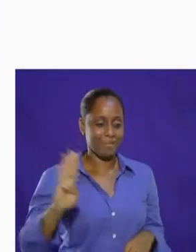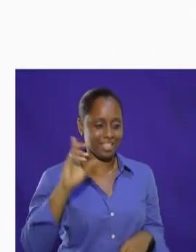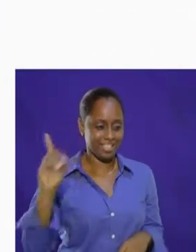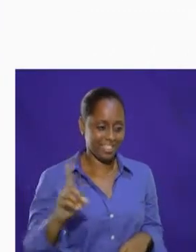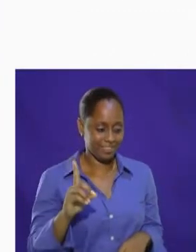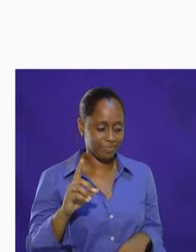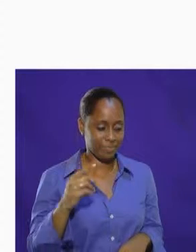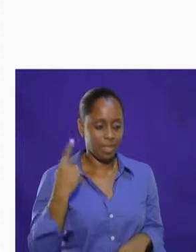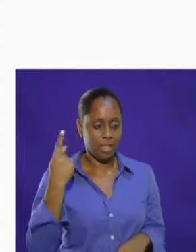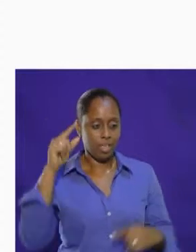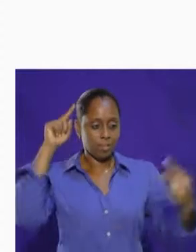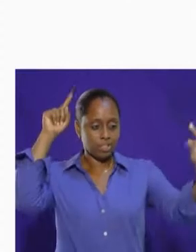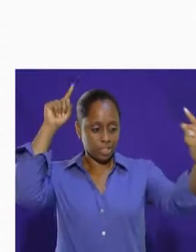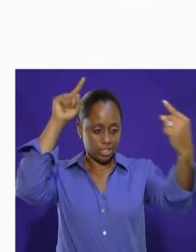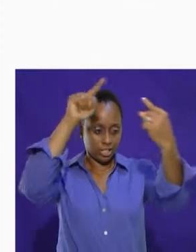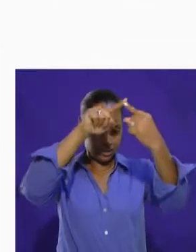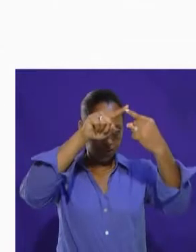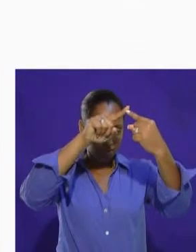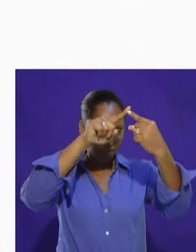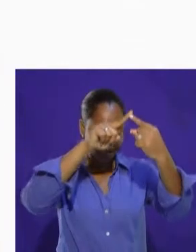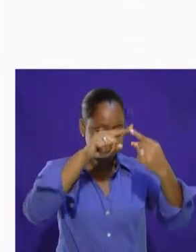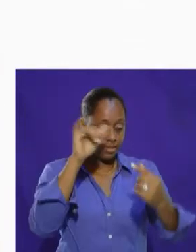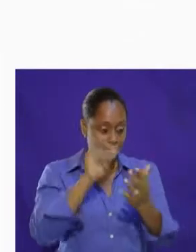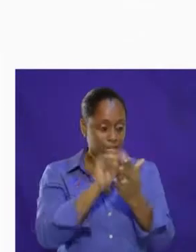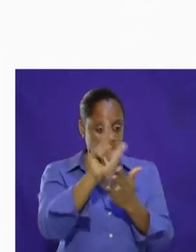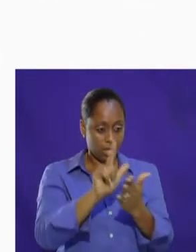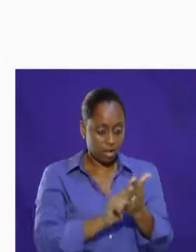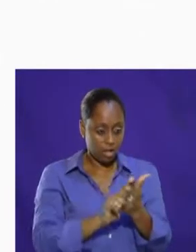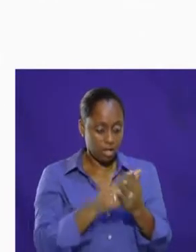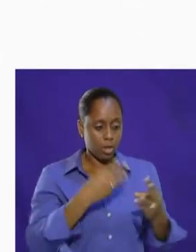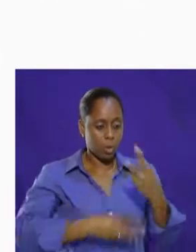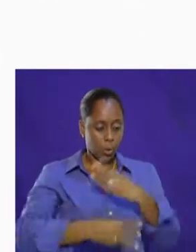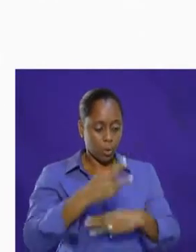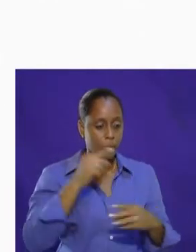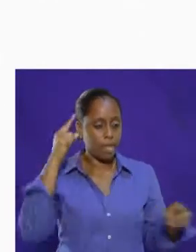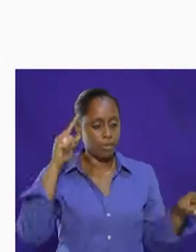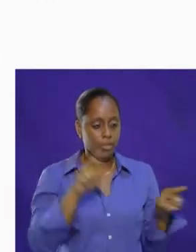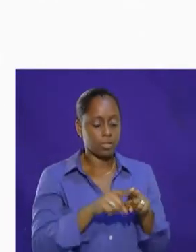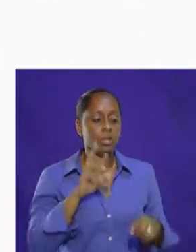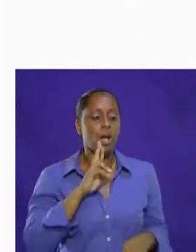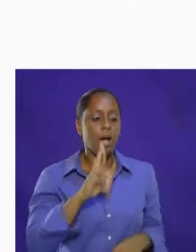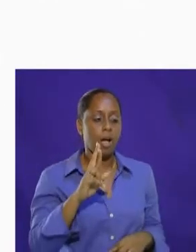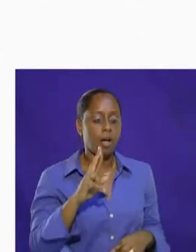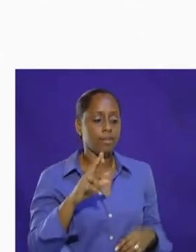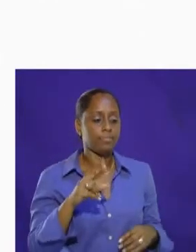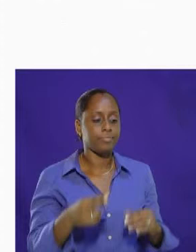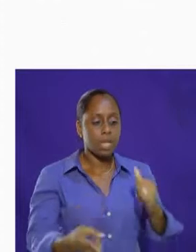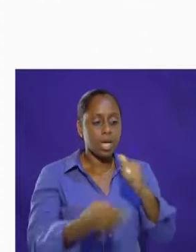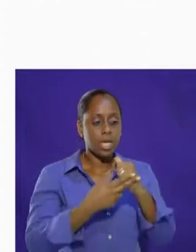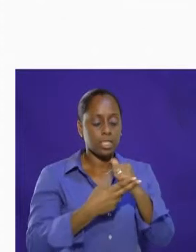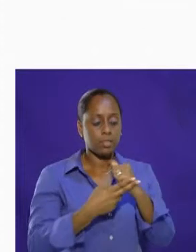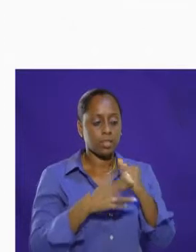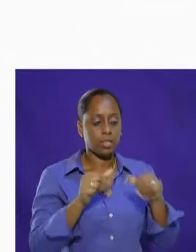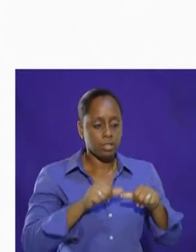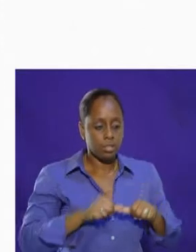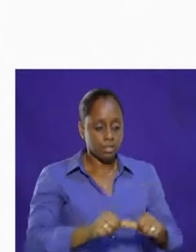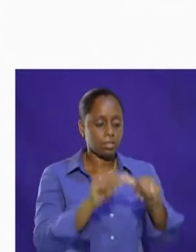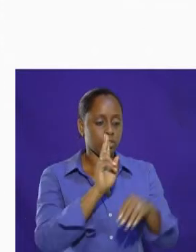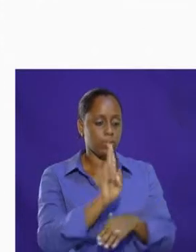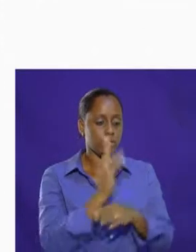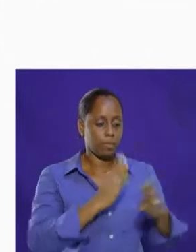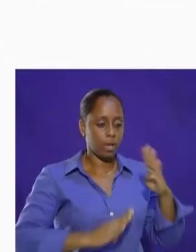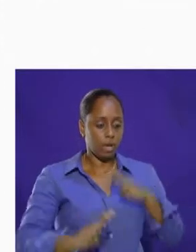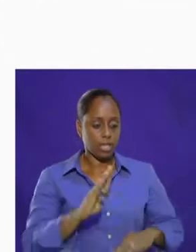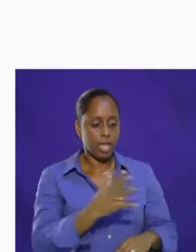binding global treaty are the conservation and sustainable use of biodiversity and a fair sharing of